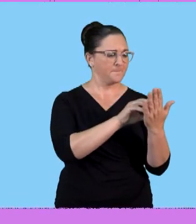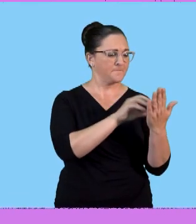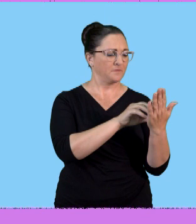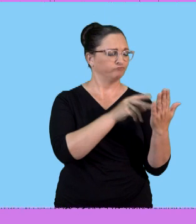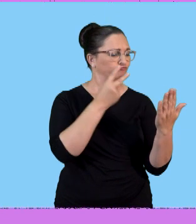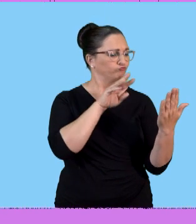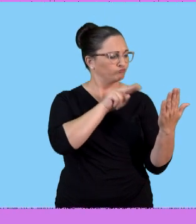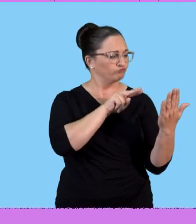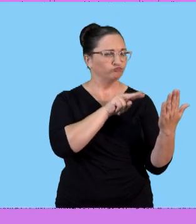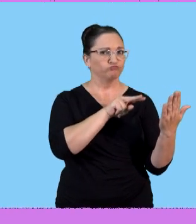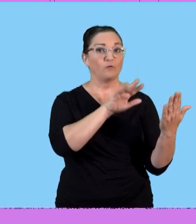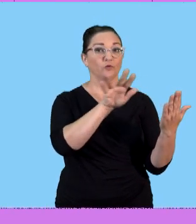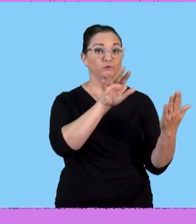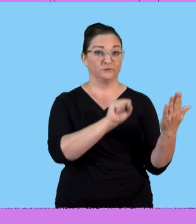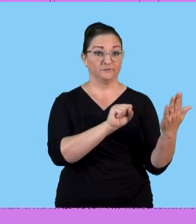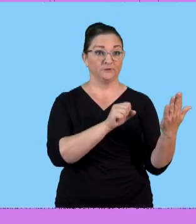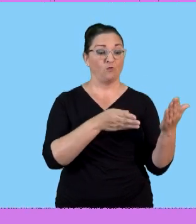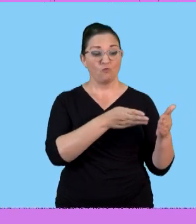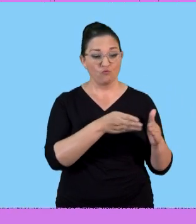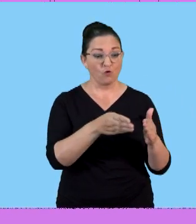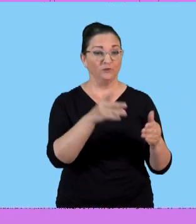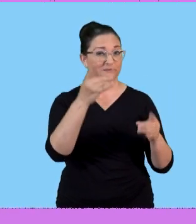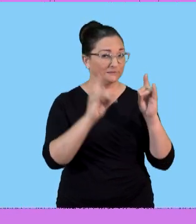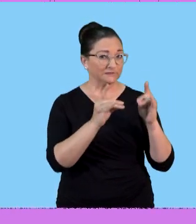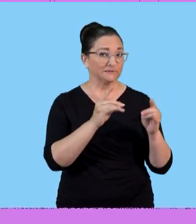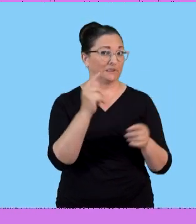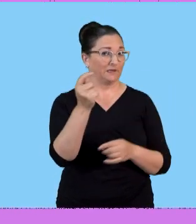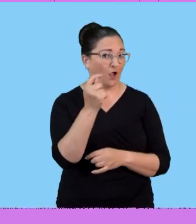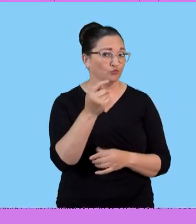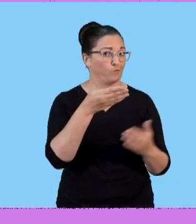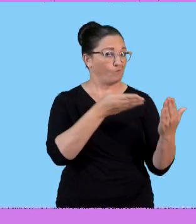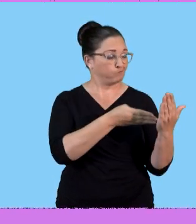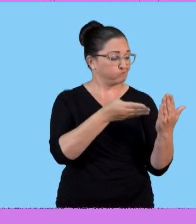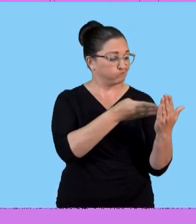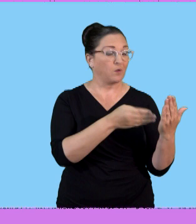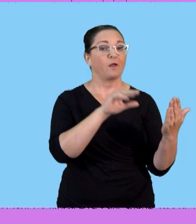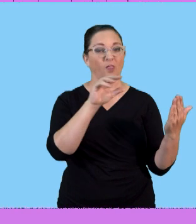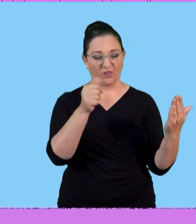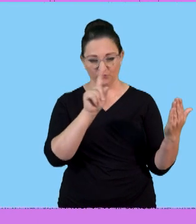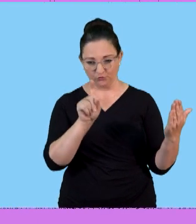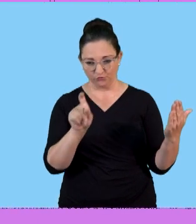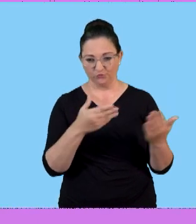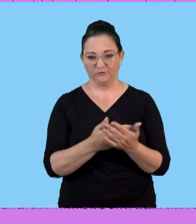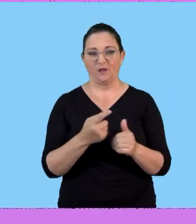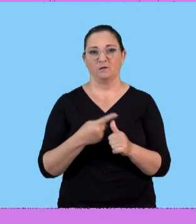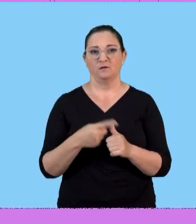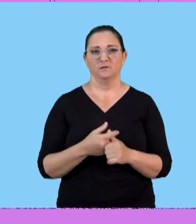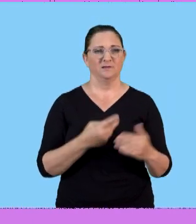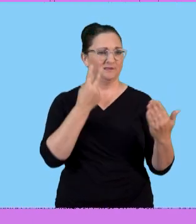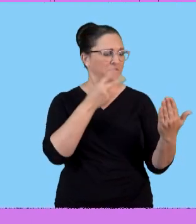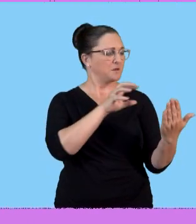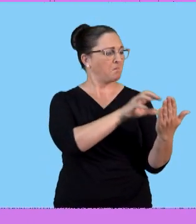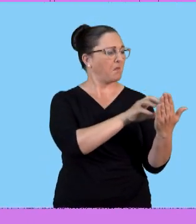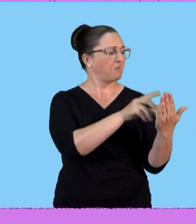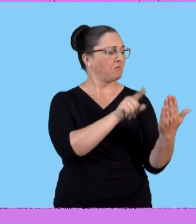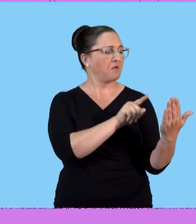South Africa showing roads, cities and towns to answer the questions that follow. Now let's quickly see what our